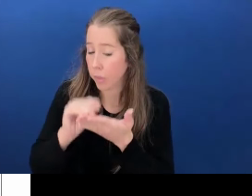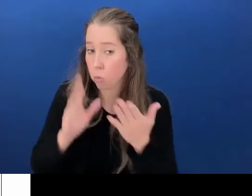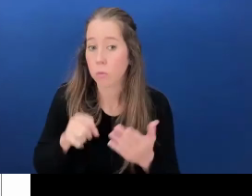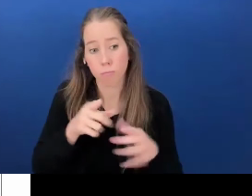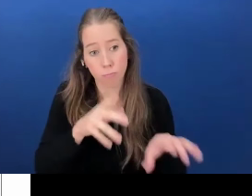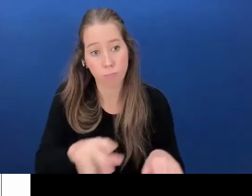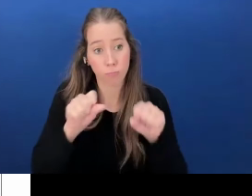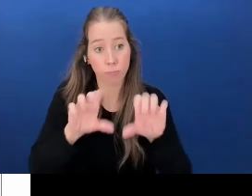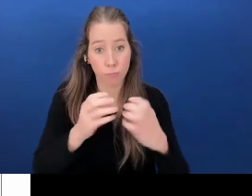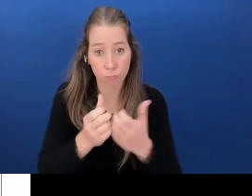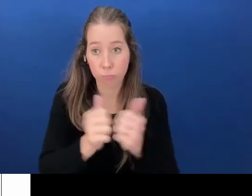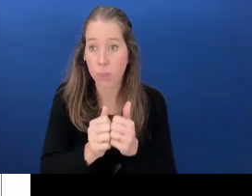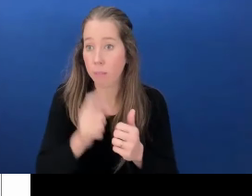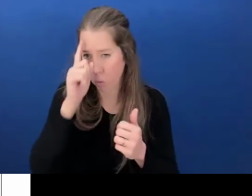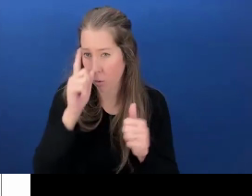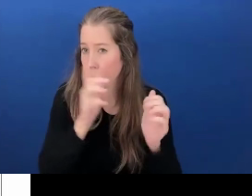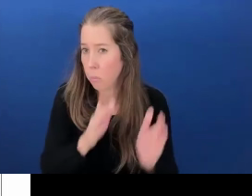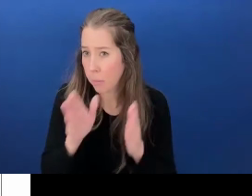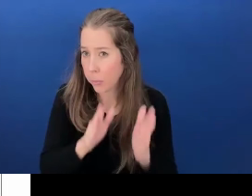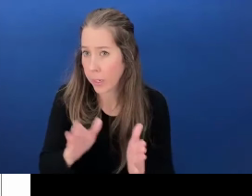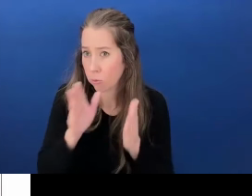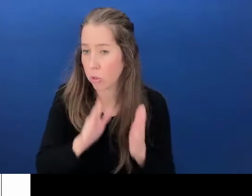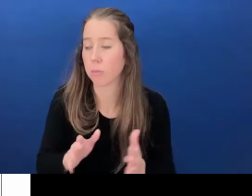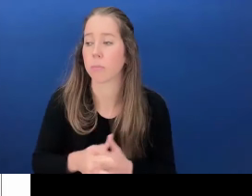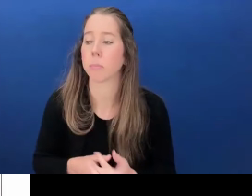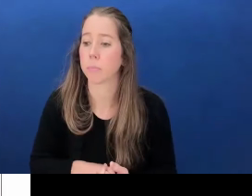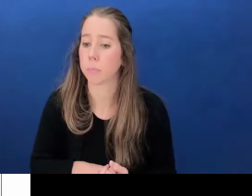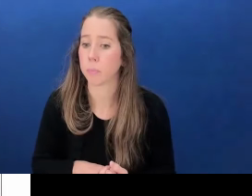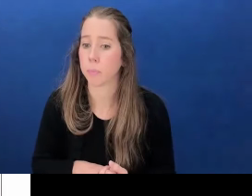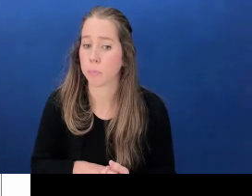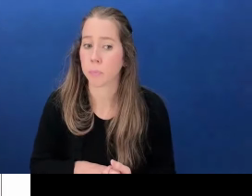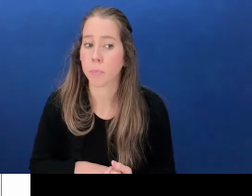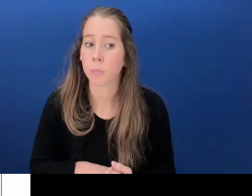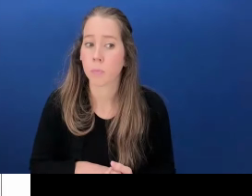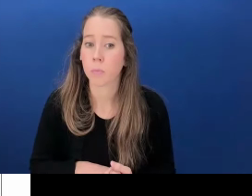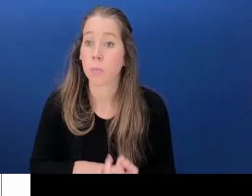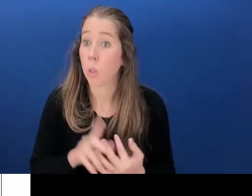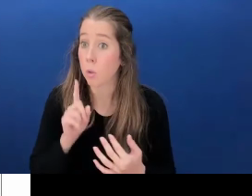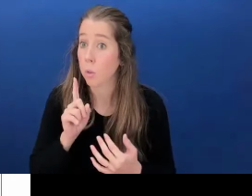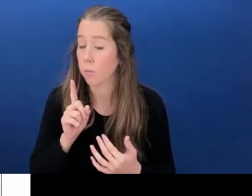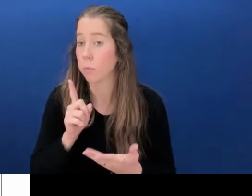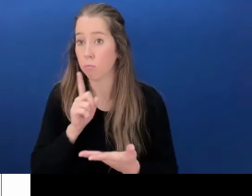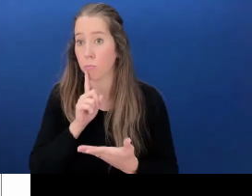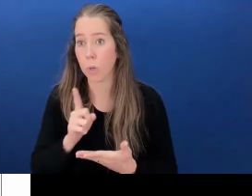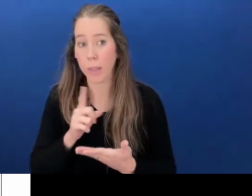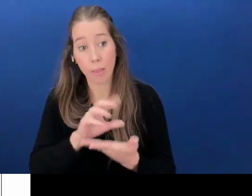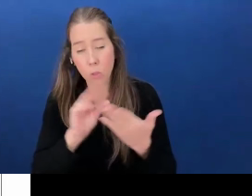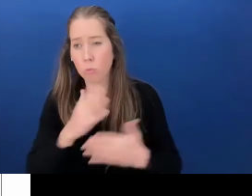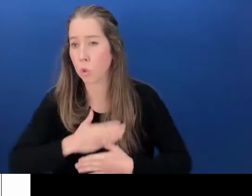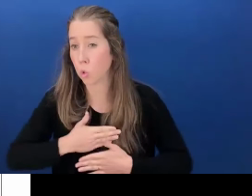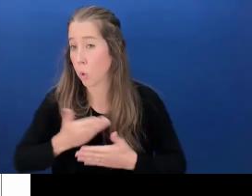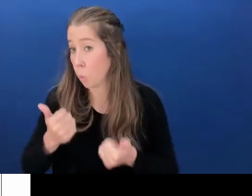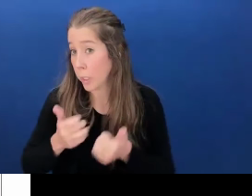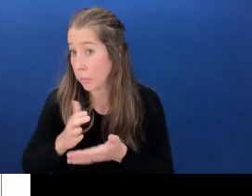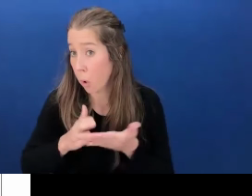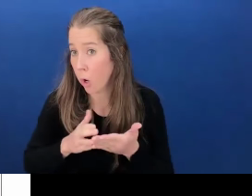us to do all the preparation for it. The really enjoyable part, I think, for the students in these classes is that